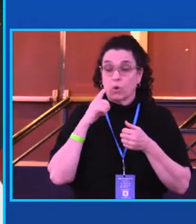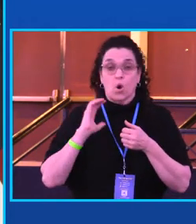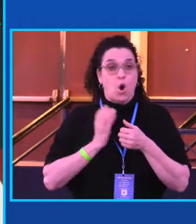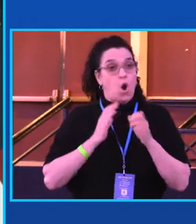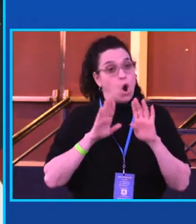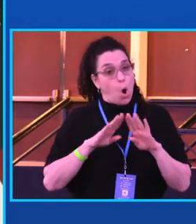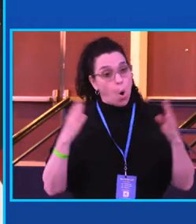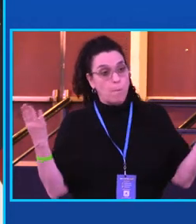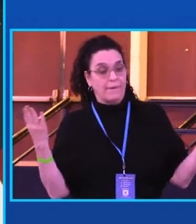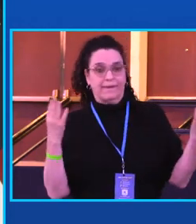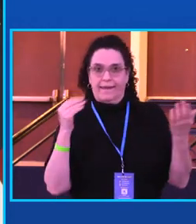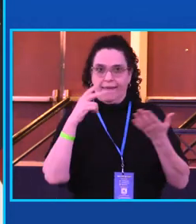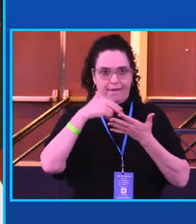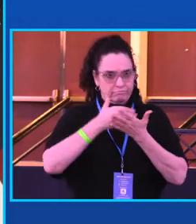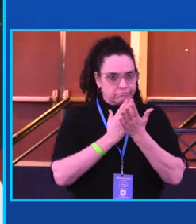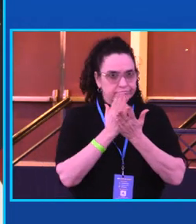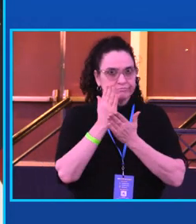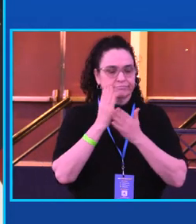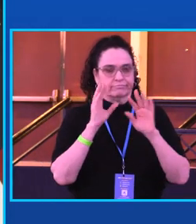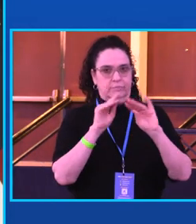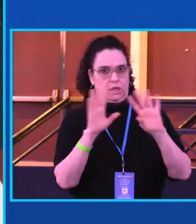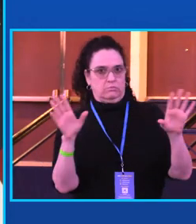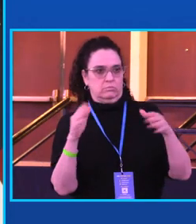and transparent process.